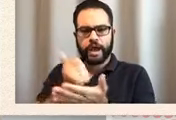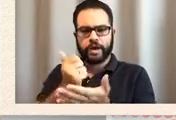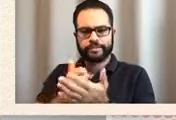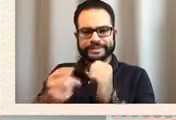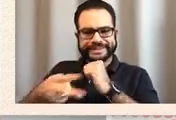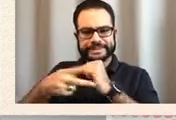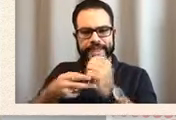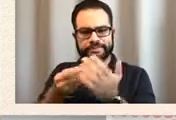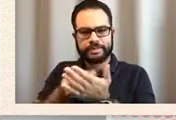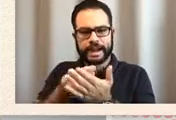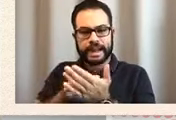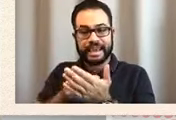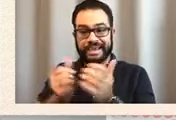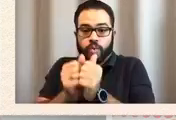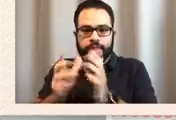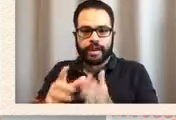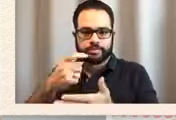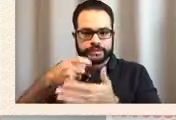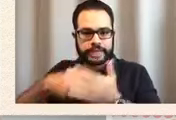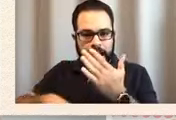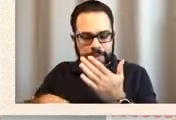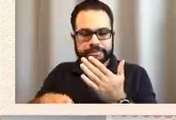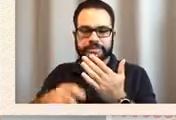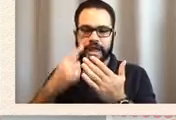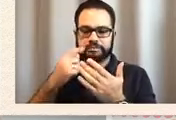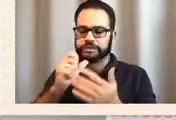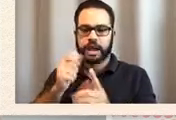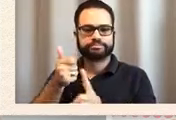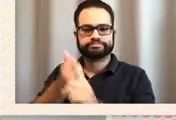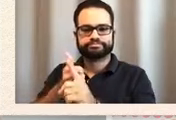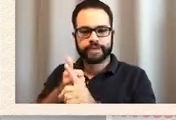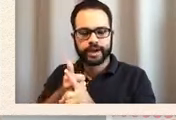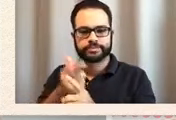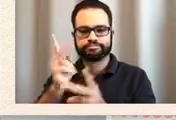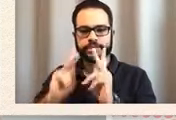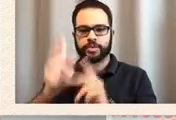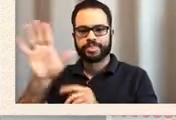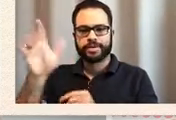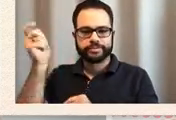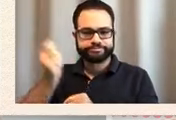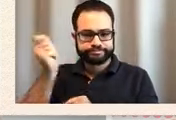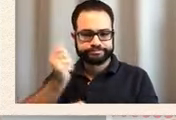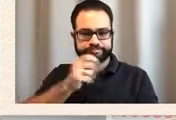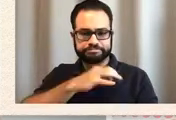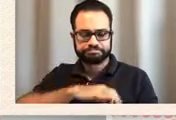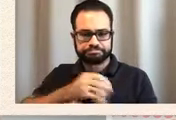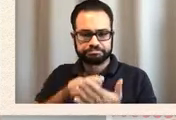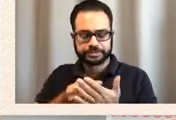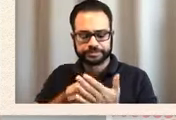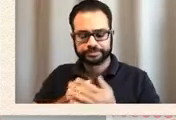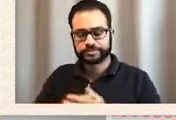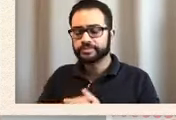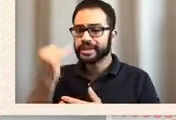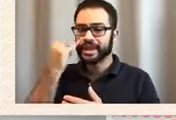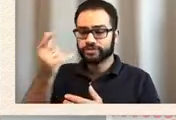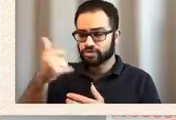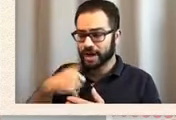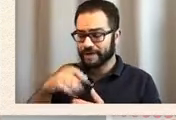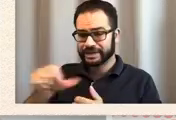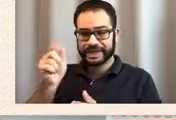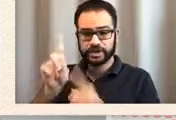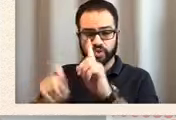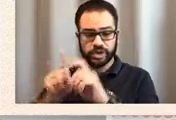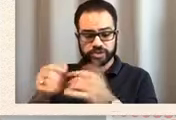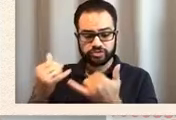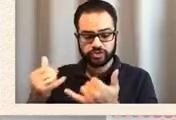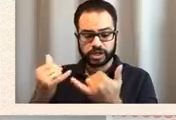eligibility. So we're looking forward to this. And by the way, also, if you have questions during this time, please feel free to put them in the comment section